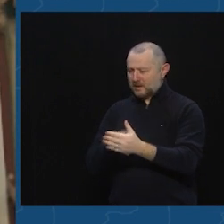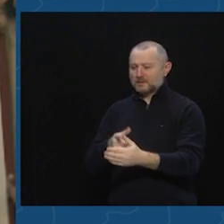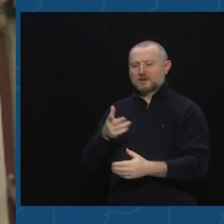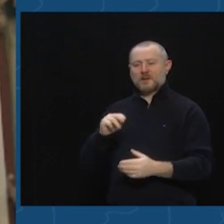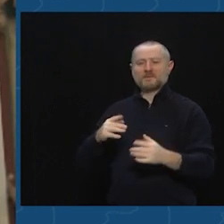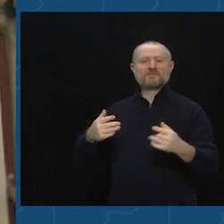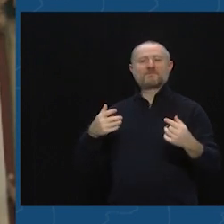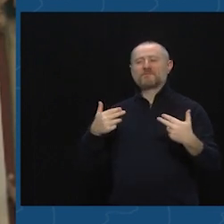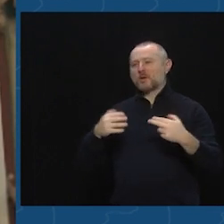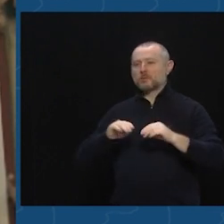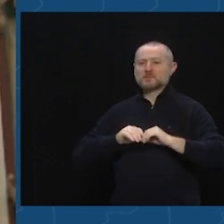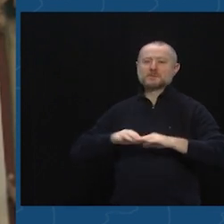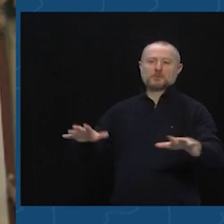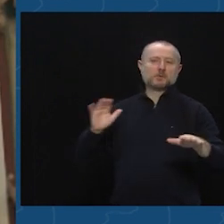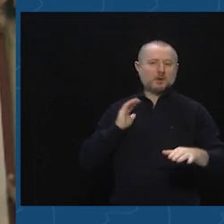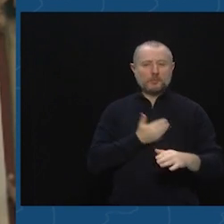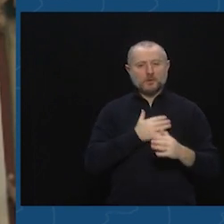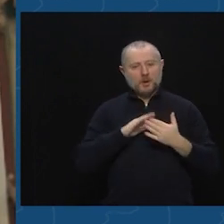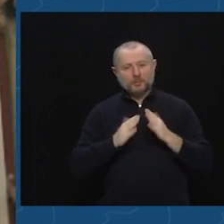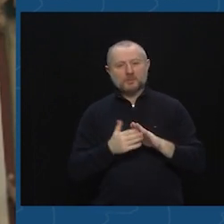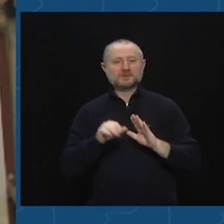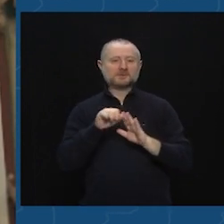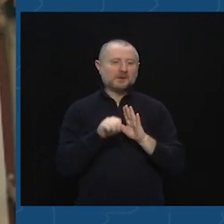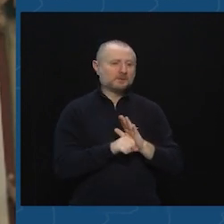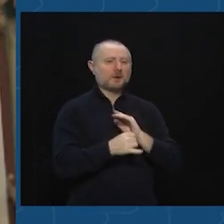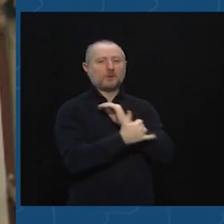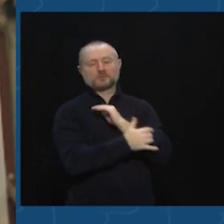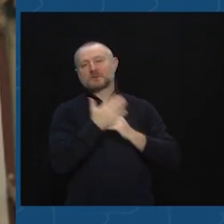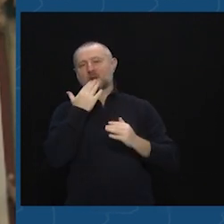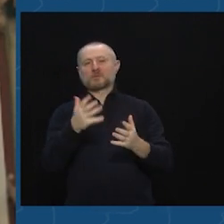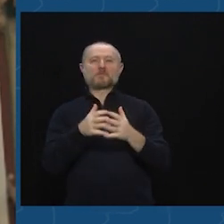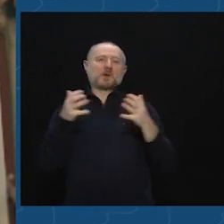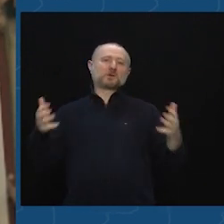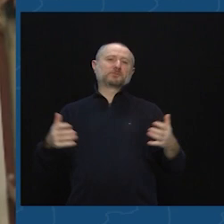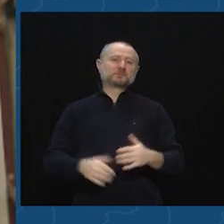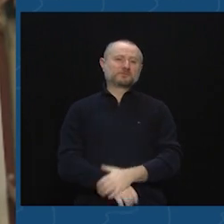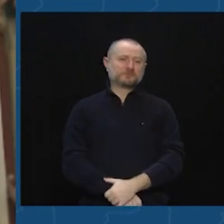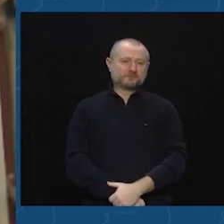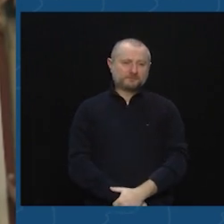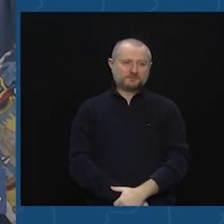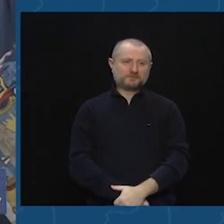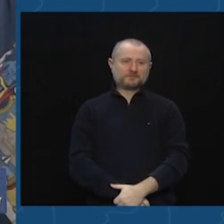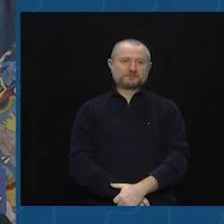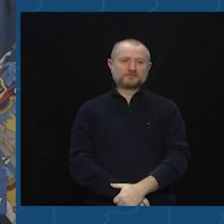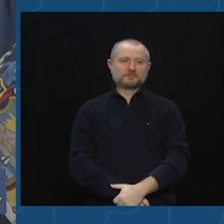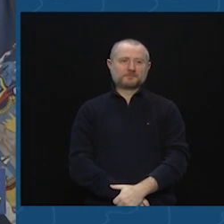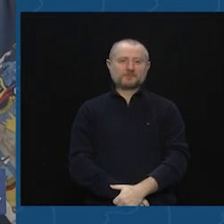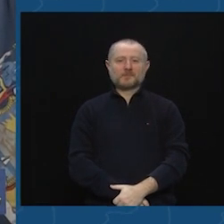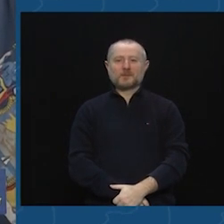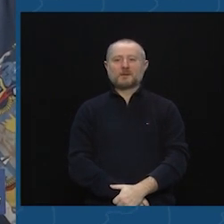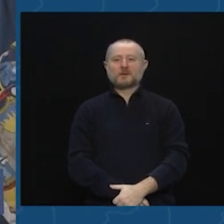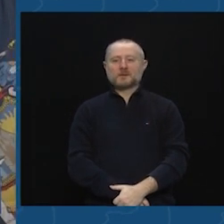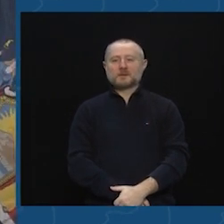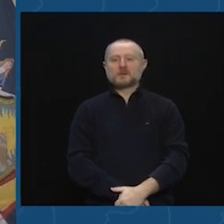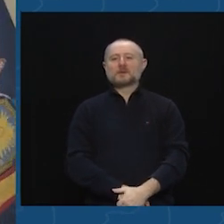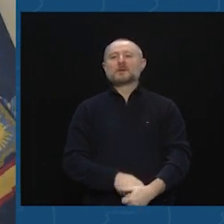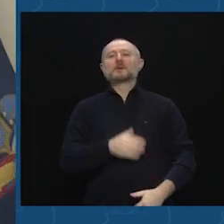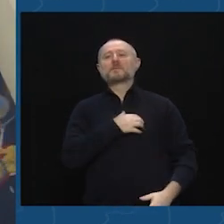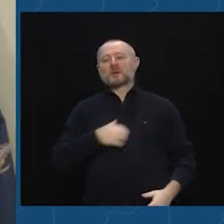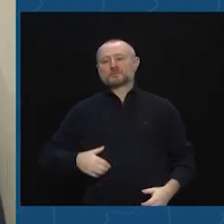state and in our country. Thank you very much. Thank you, Mayor. Thank you for joining us. We truly